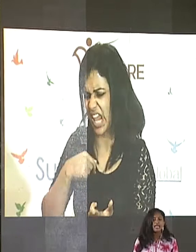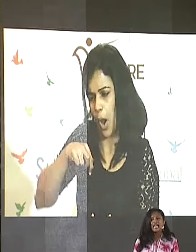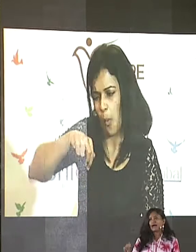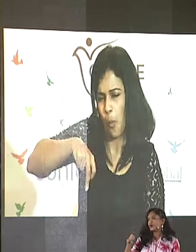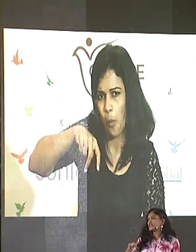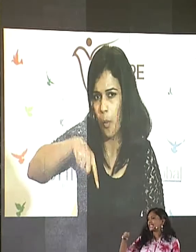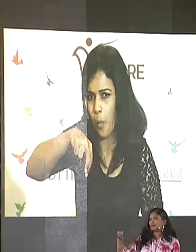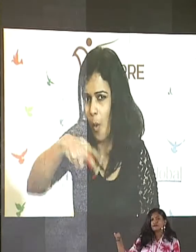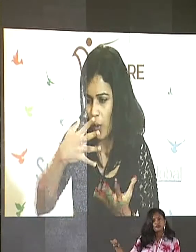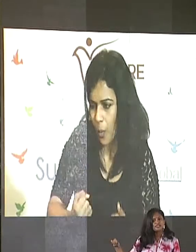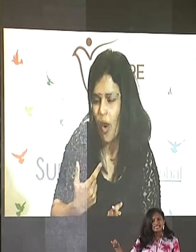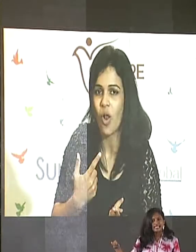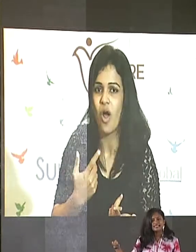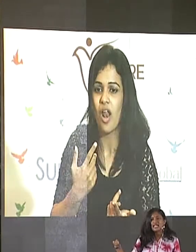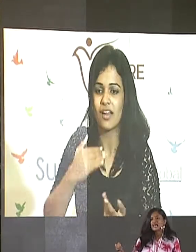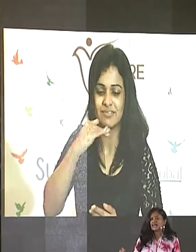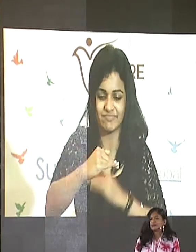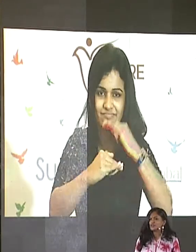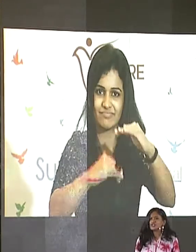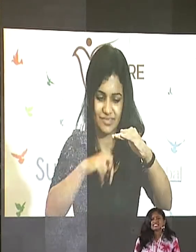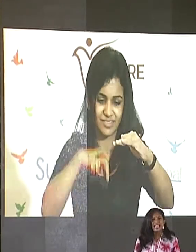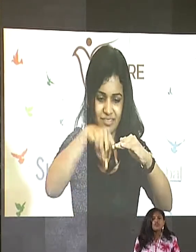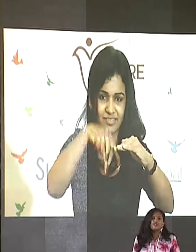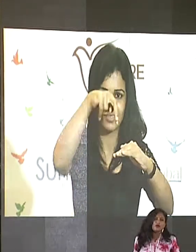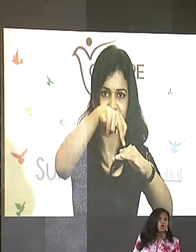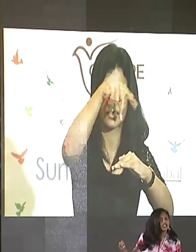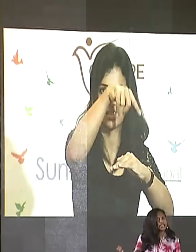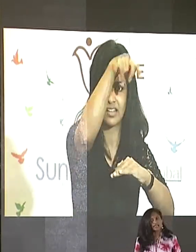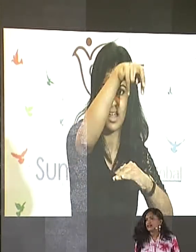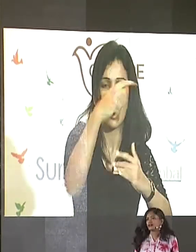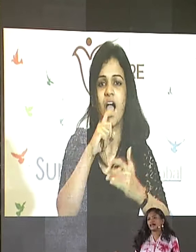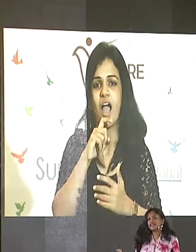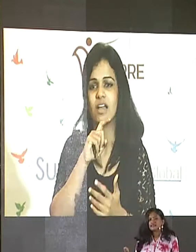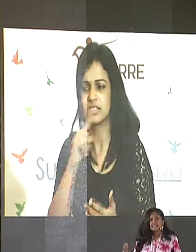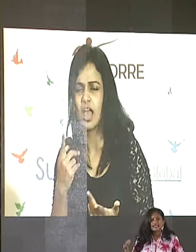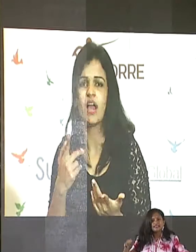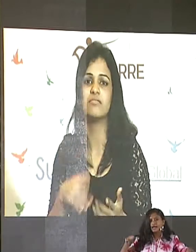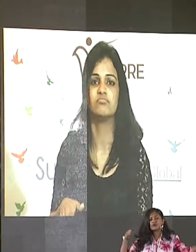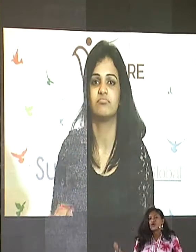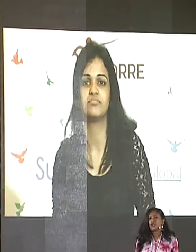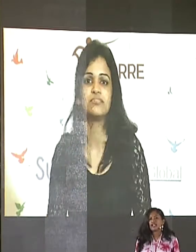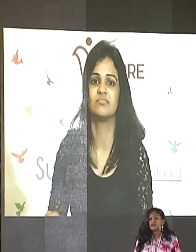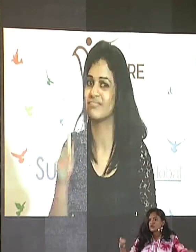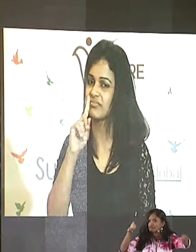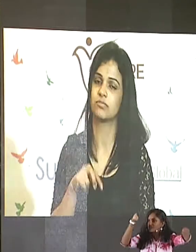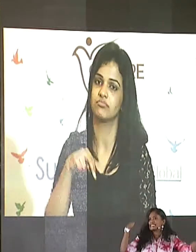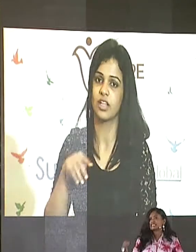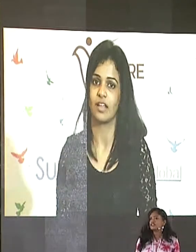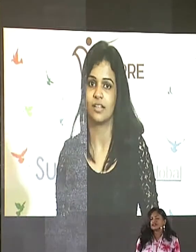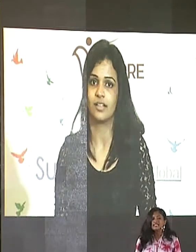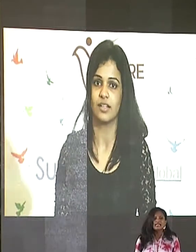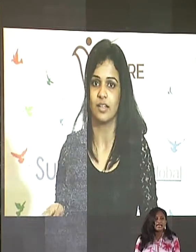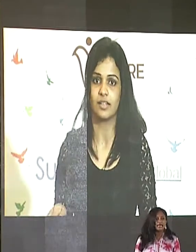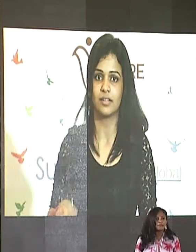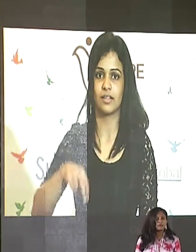up, I wanted to climb a few stairs, you know, and not really waddle like a duck. I think that was all. I was looking very